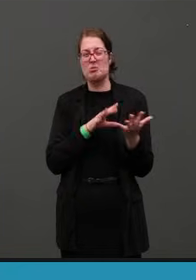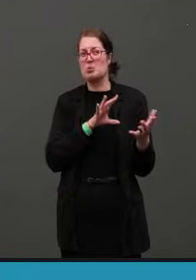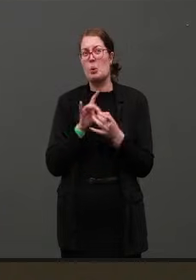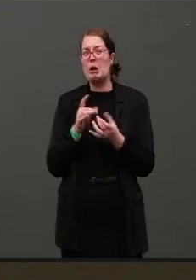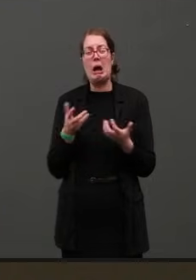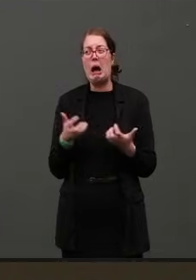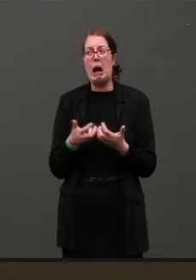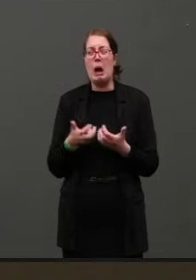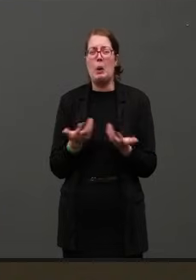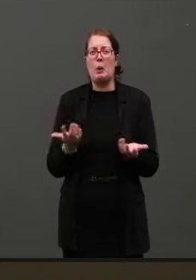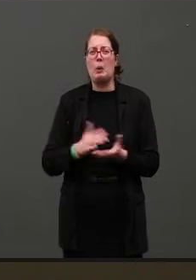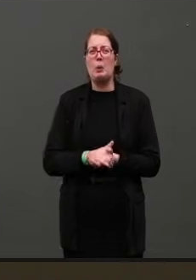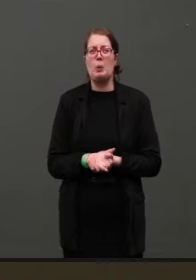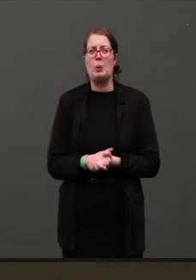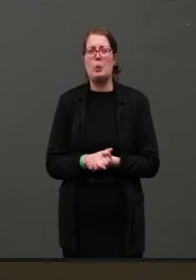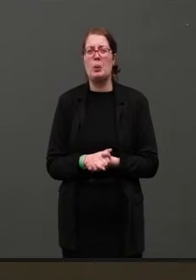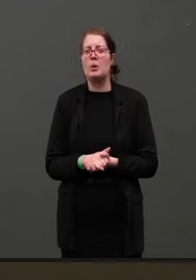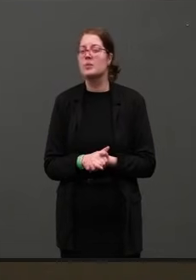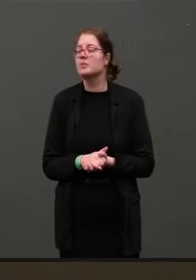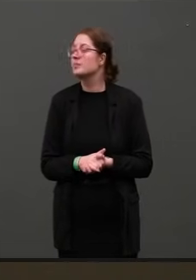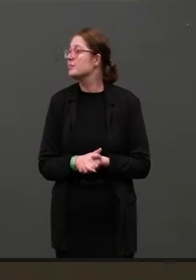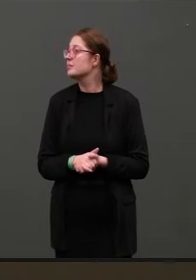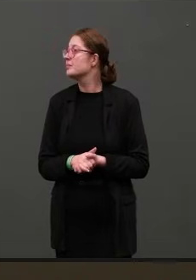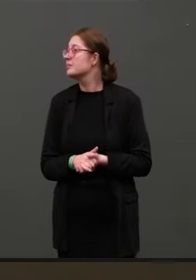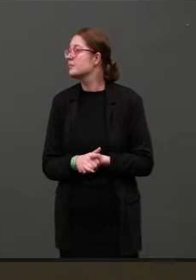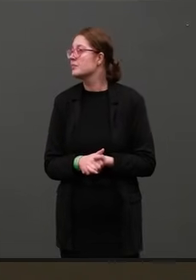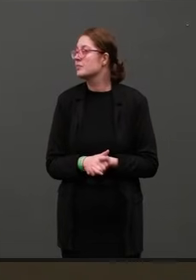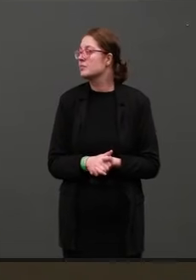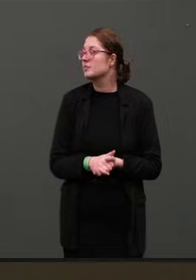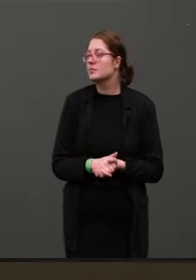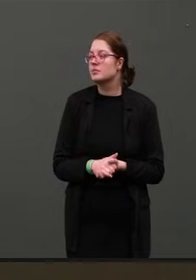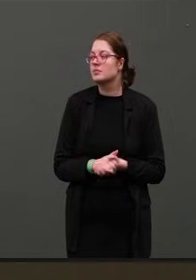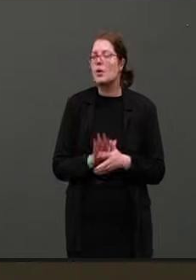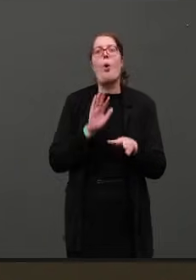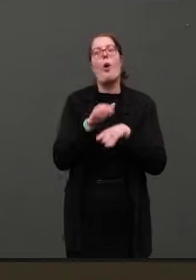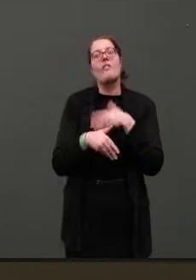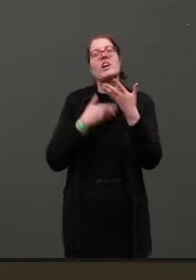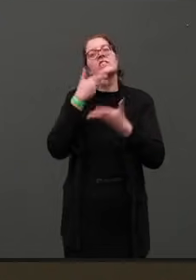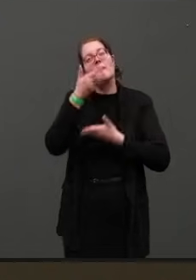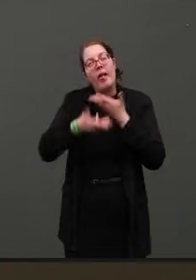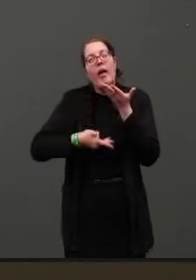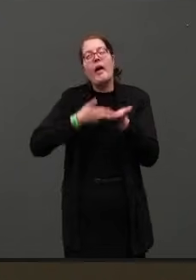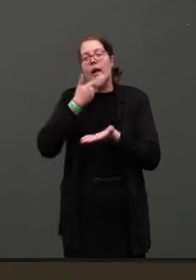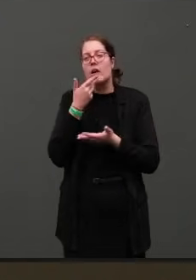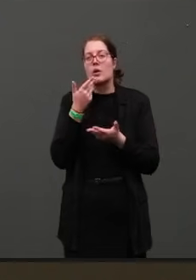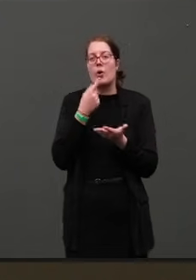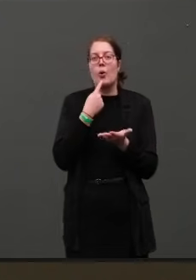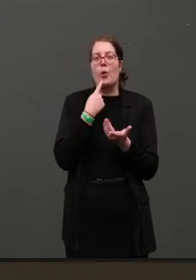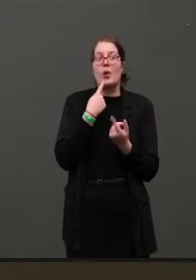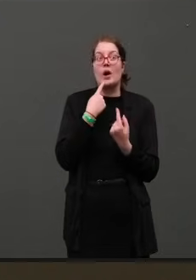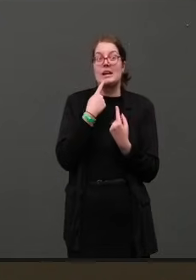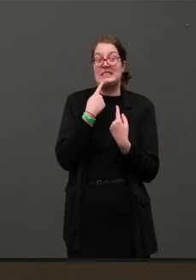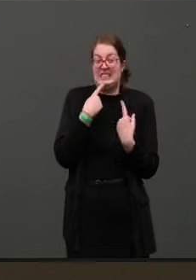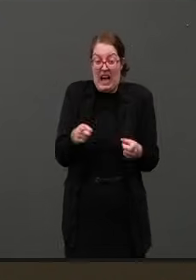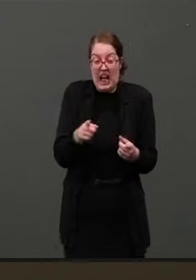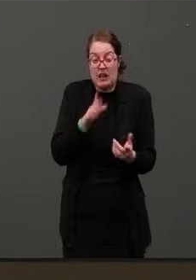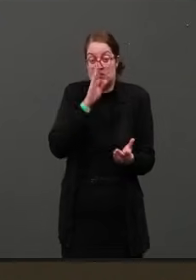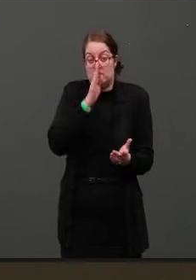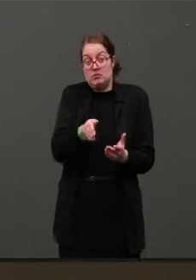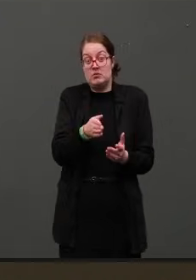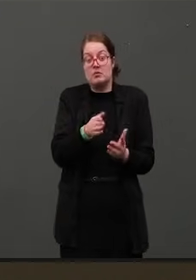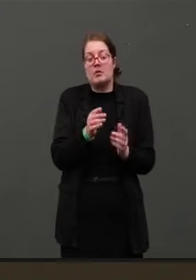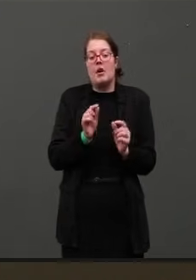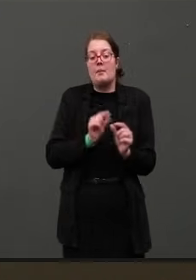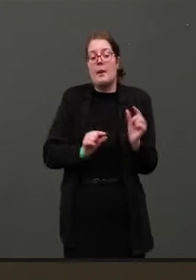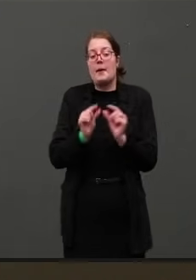them. Now, you don't have to over-explain. You don't even have to explicitly tell the audience how those building blocks connect, so long